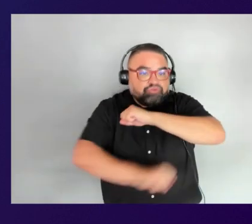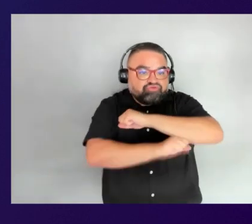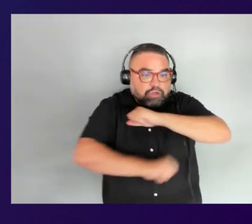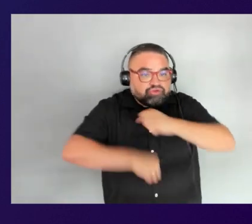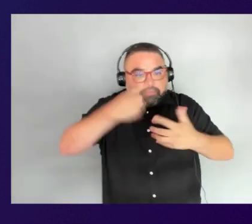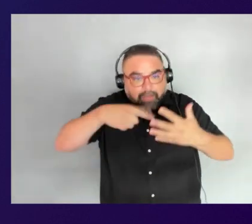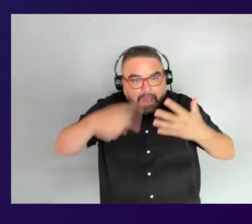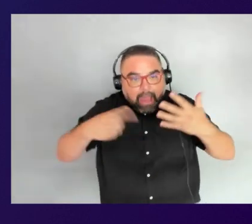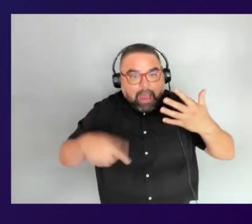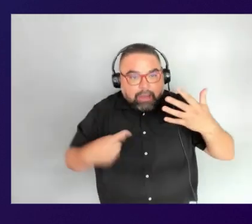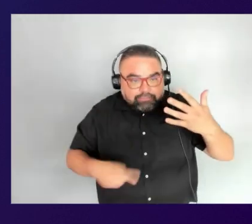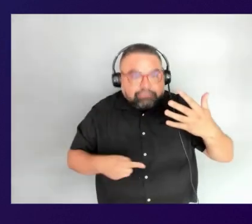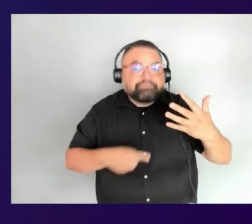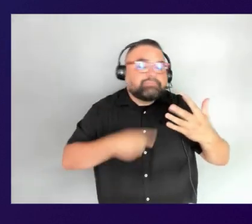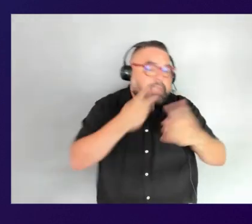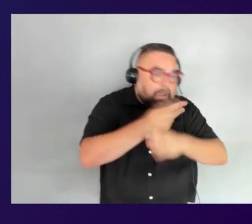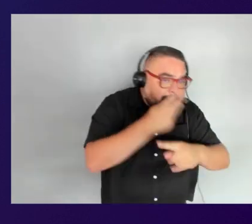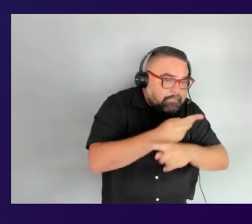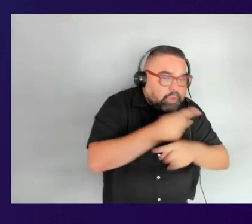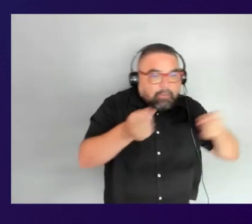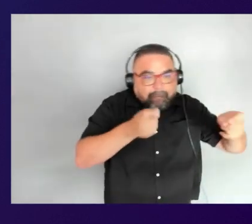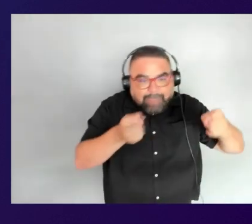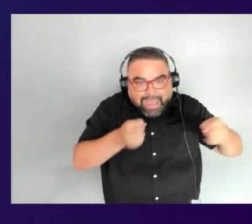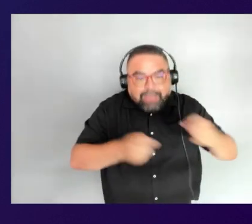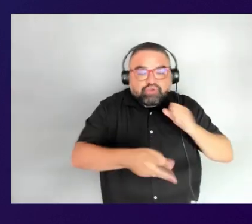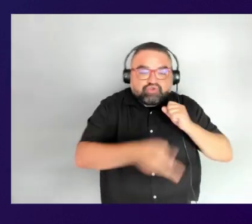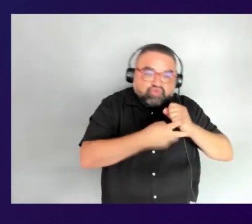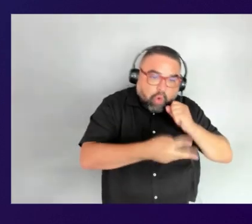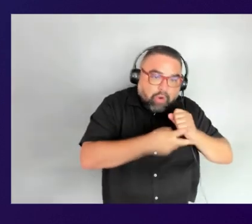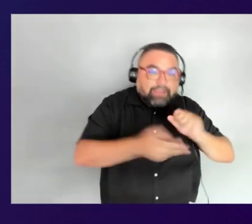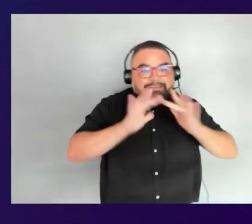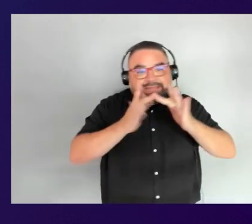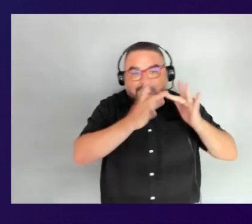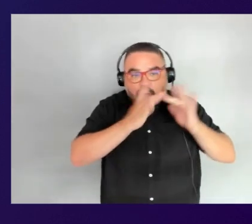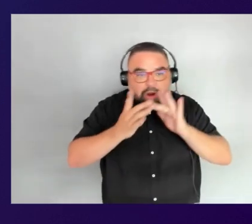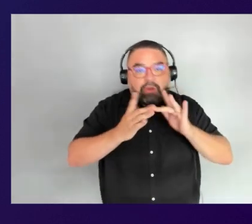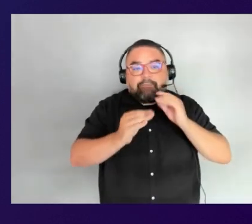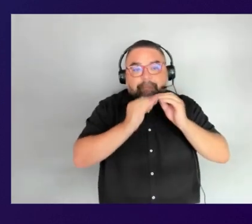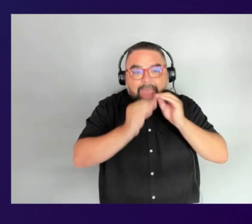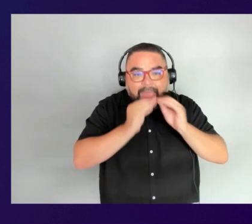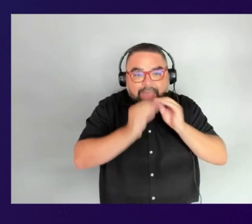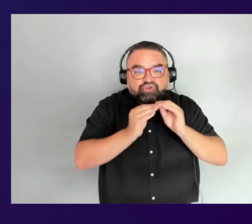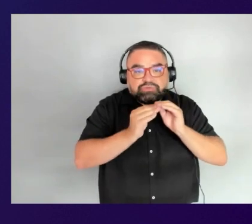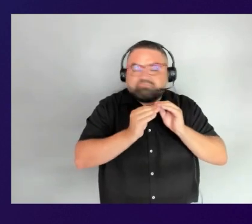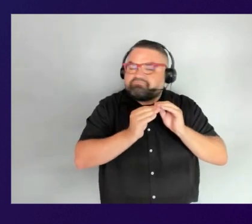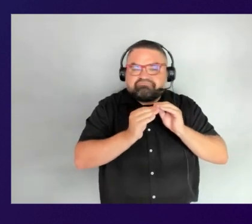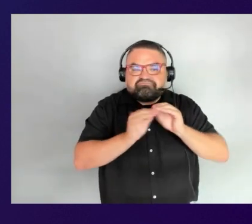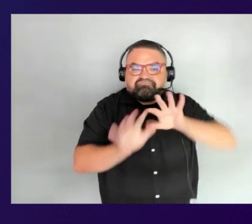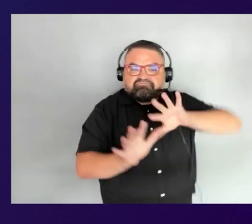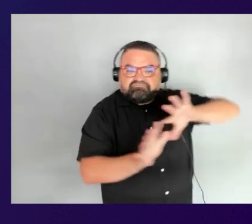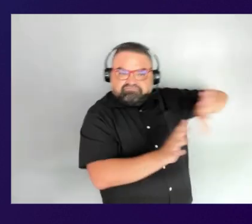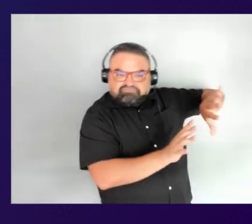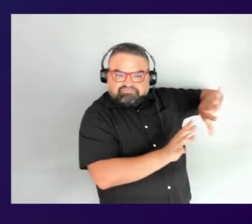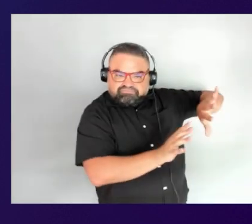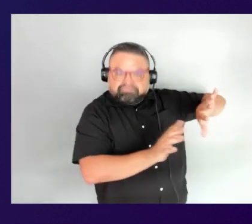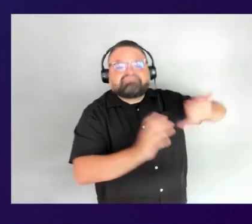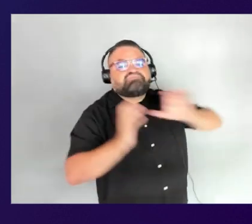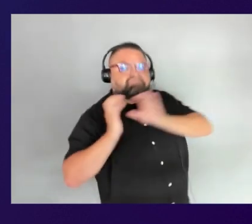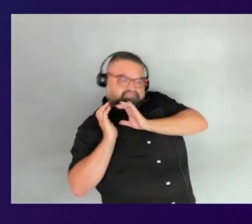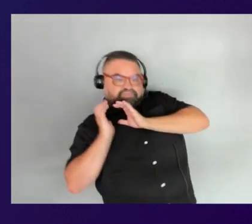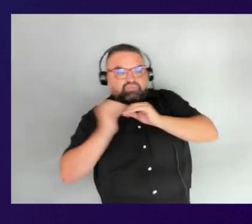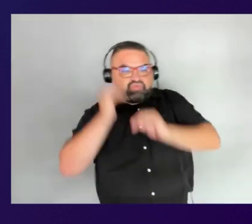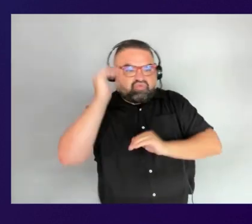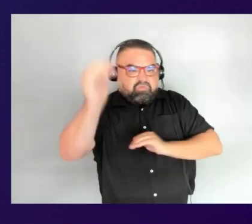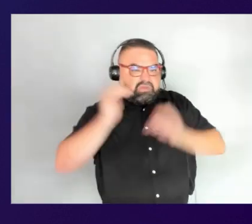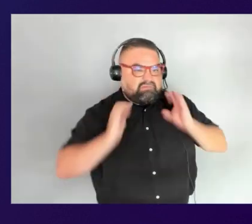managing your compute and your storage, networking, patches and updates. This is all kind of this undifferentiated heavy lifting that customers don't really